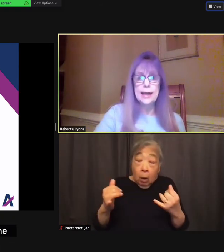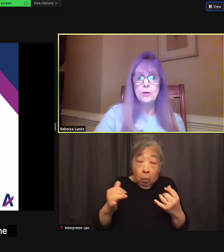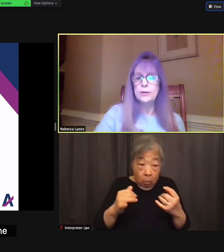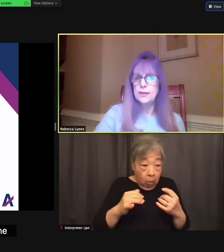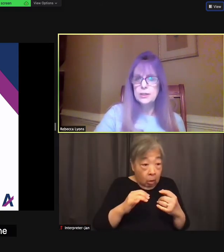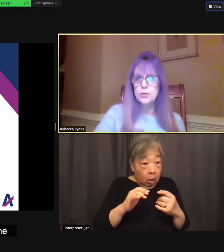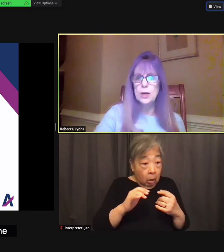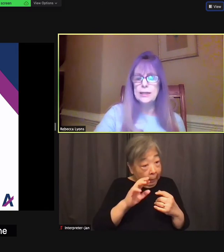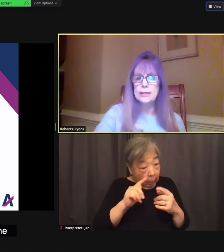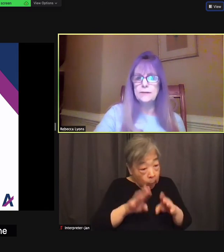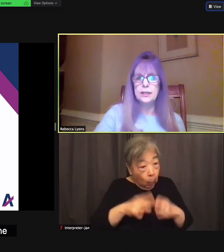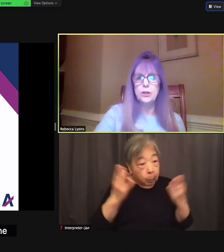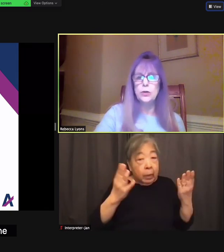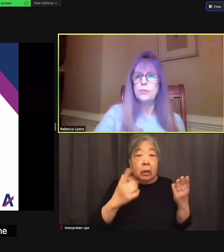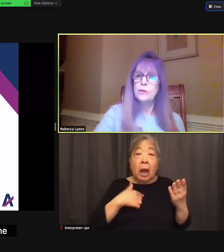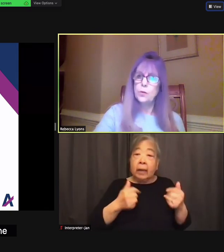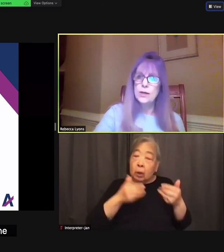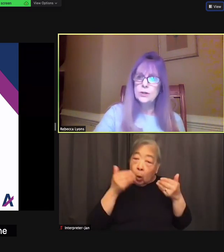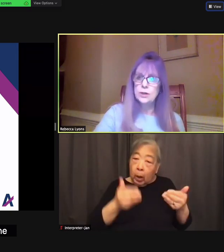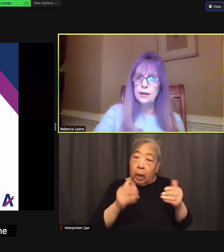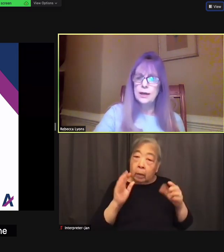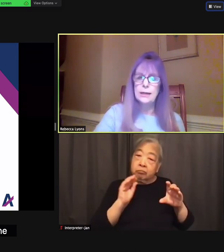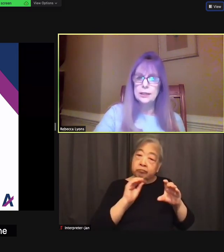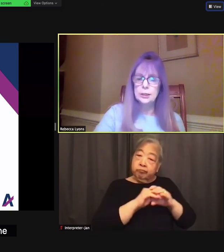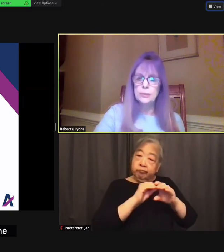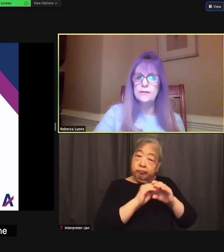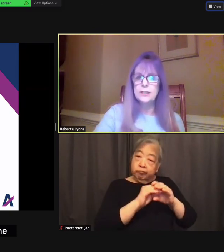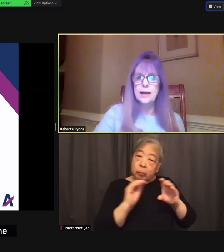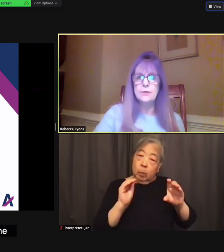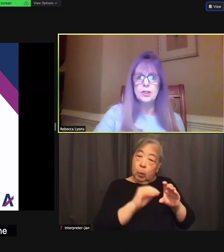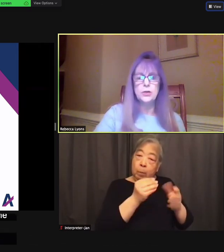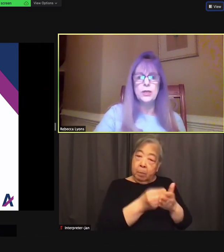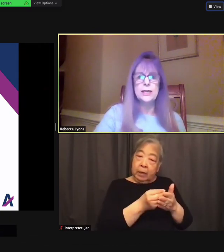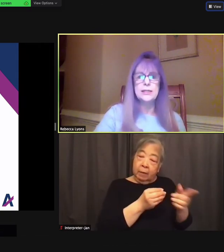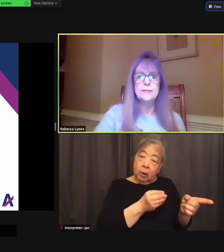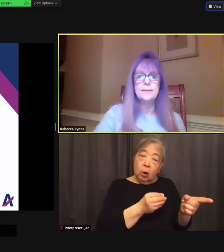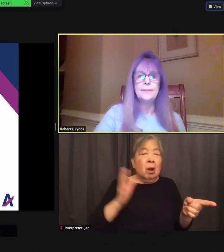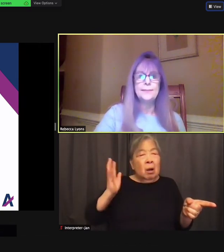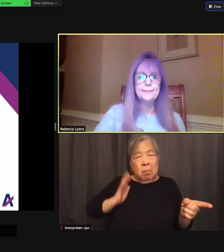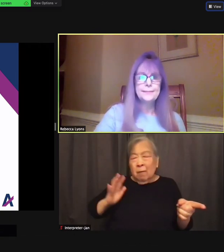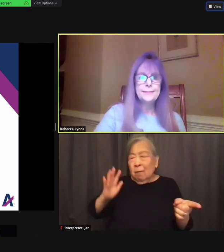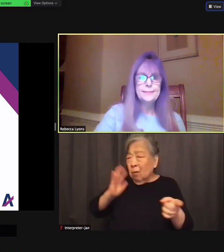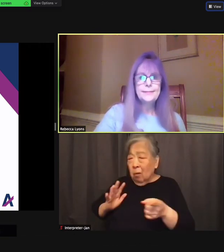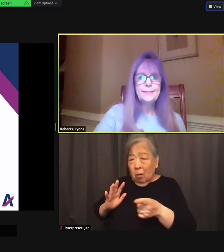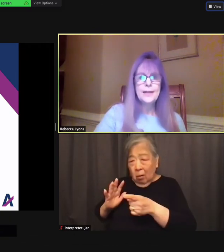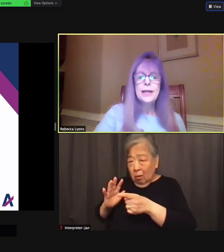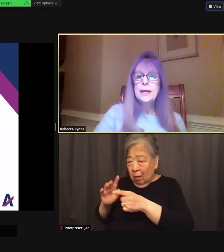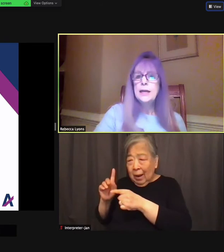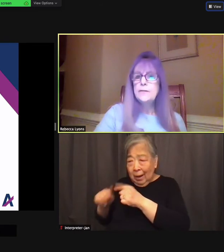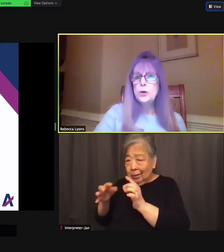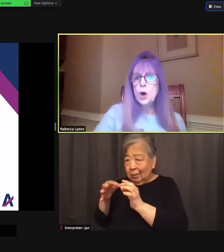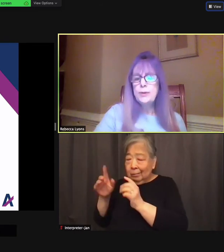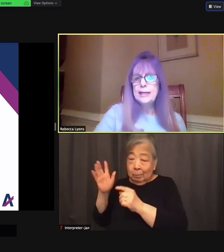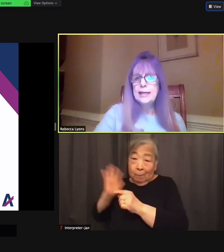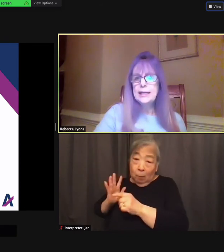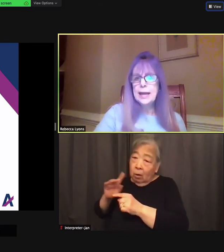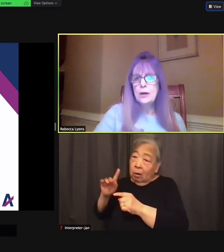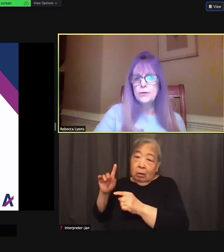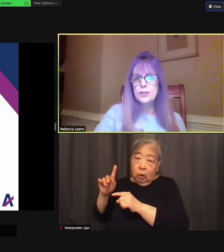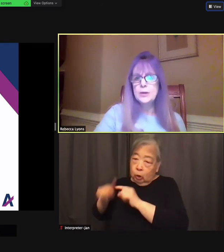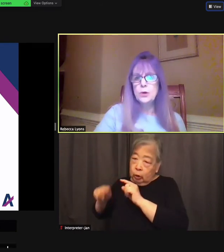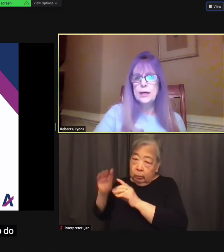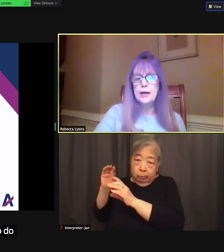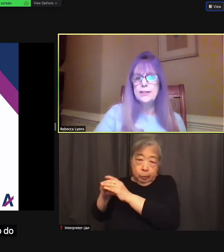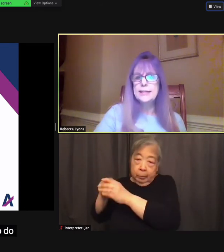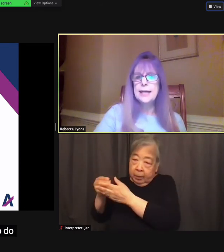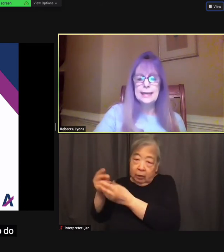your account. This is relatively new. Before, it took a little bit of time to do this. If you're opening an account